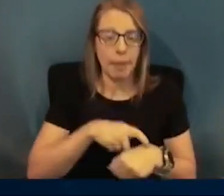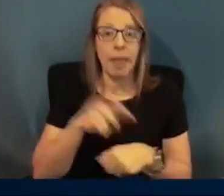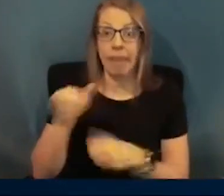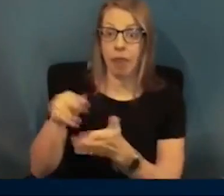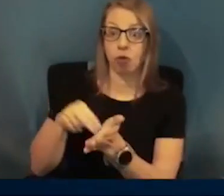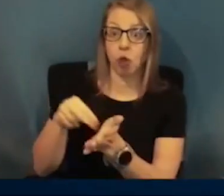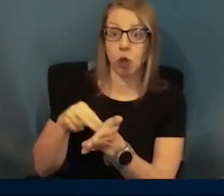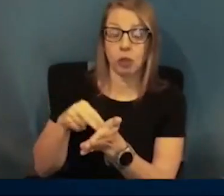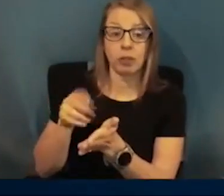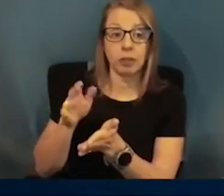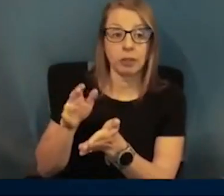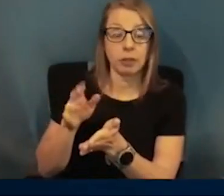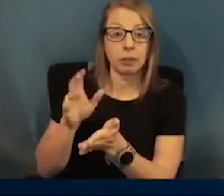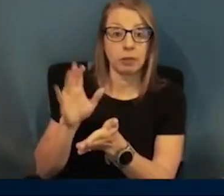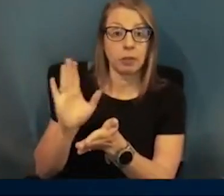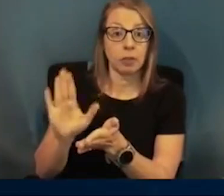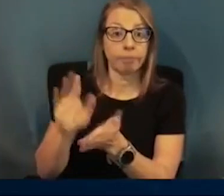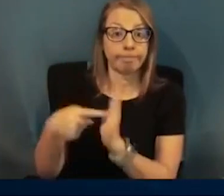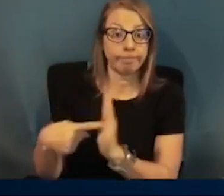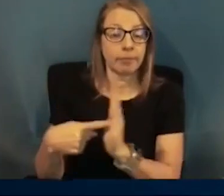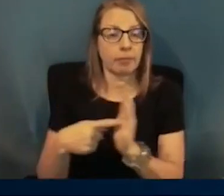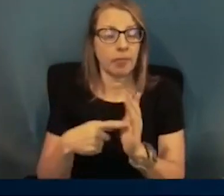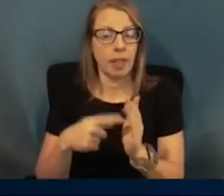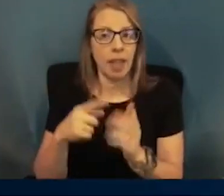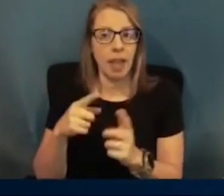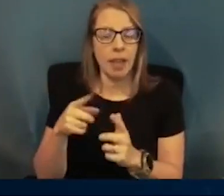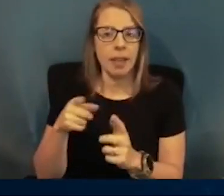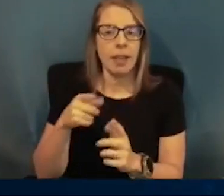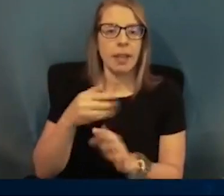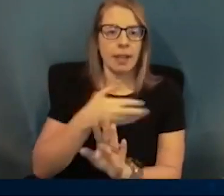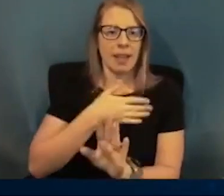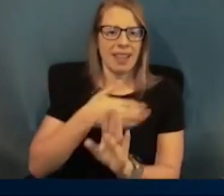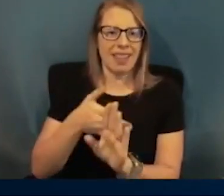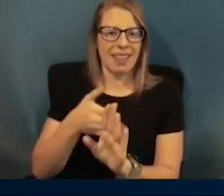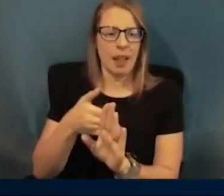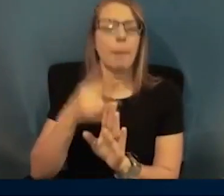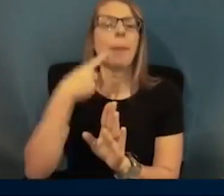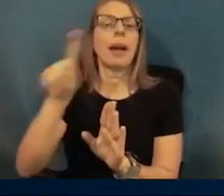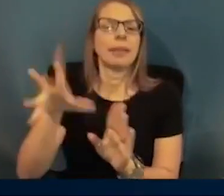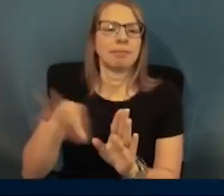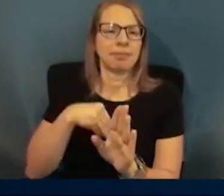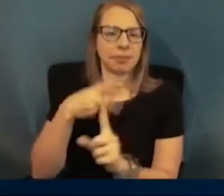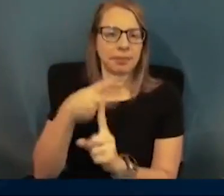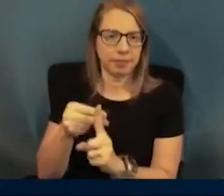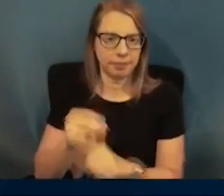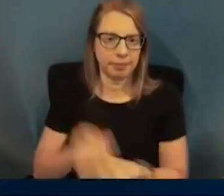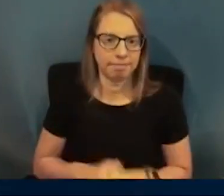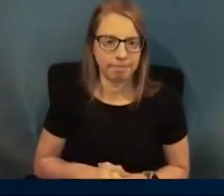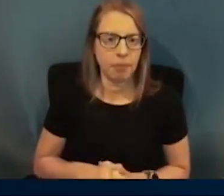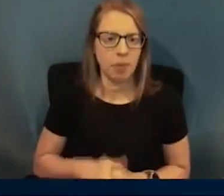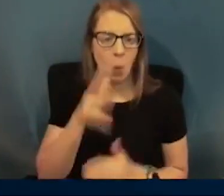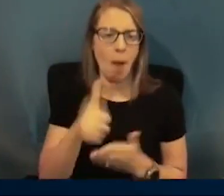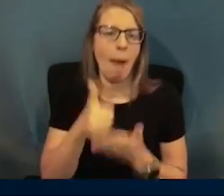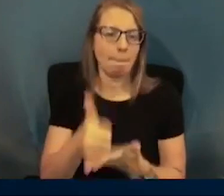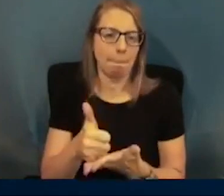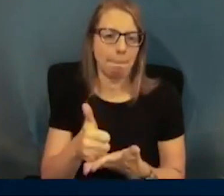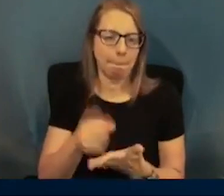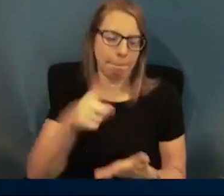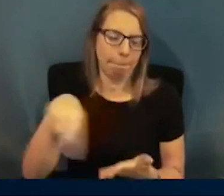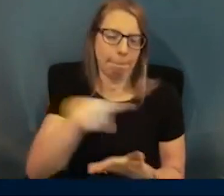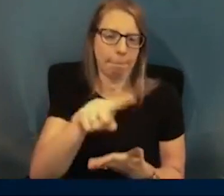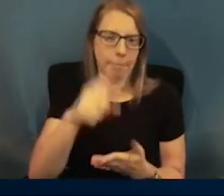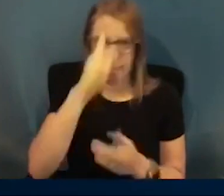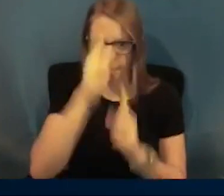it's how they get to where they need to be to get the vaccine. So we got to help them get there. Okay, last question. We're going to get to a couple